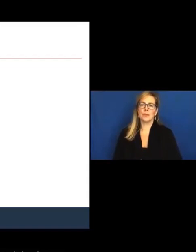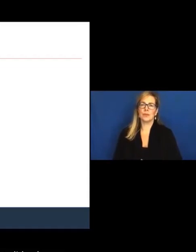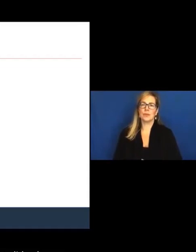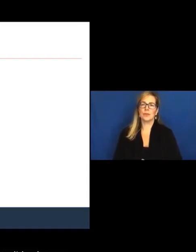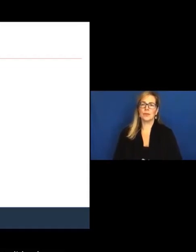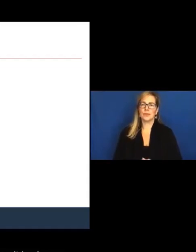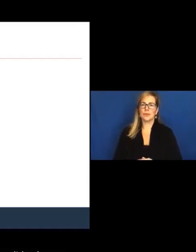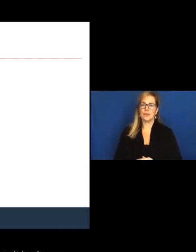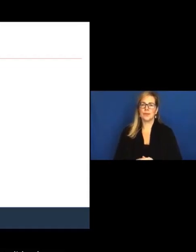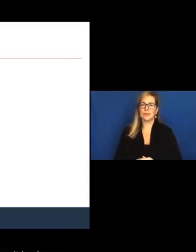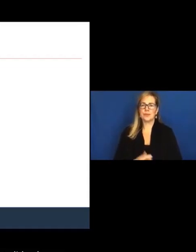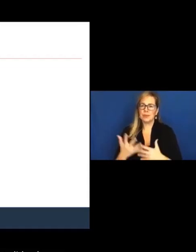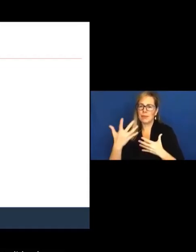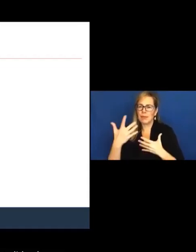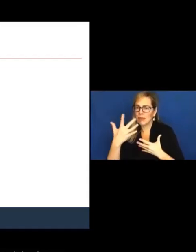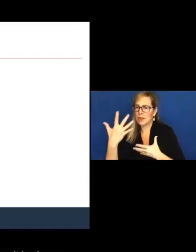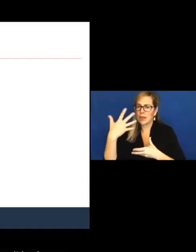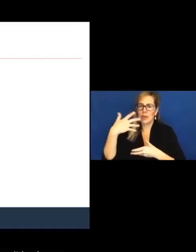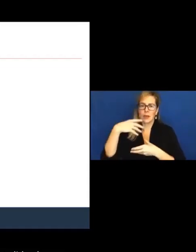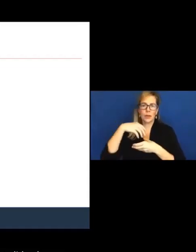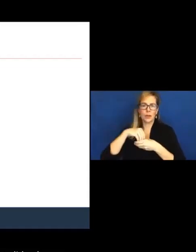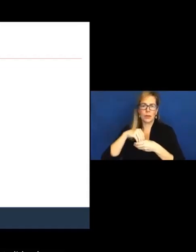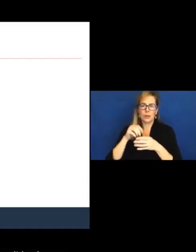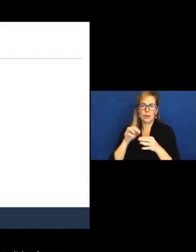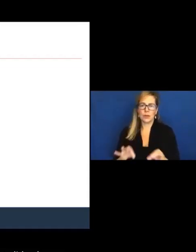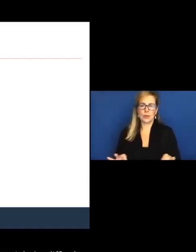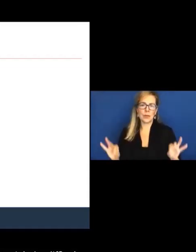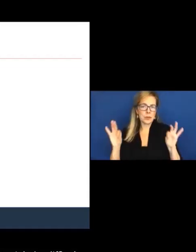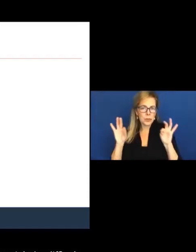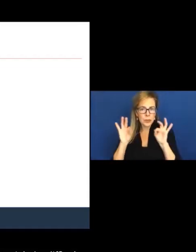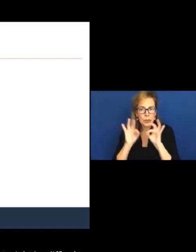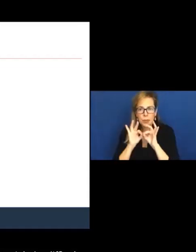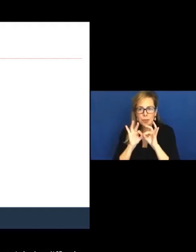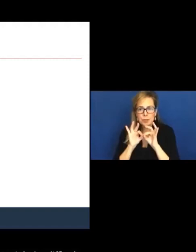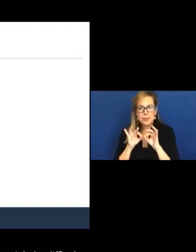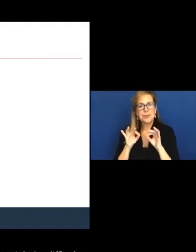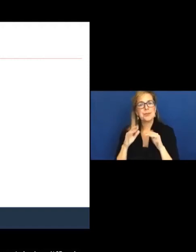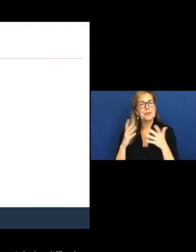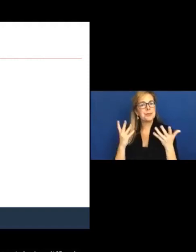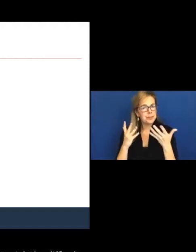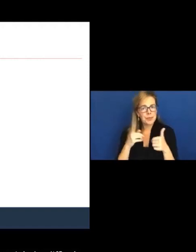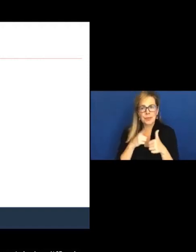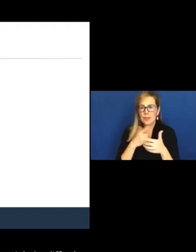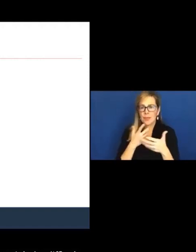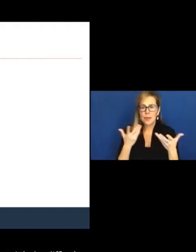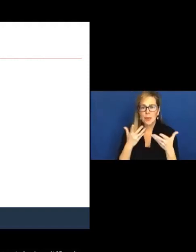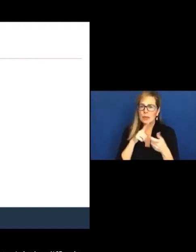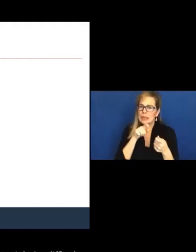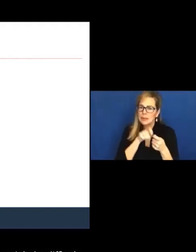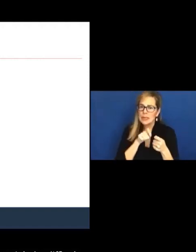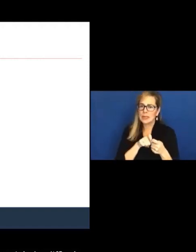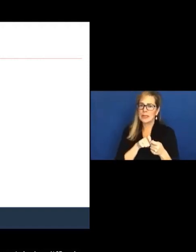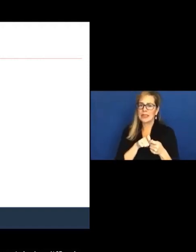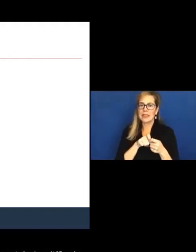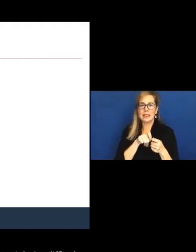Be inclusive. Start off by being specific. Spell out names and words